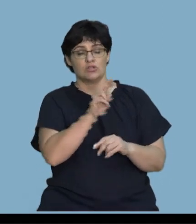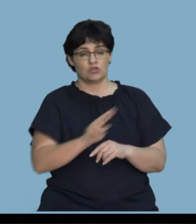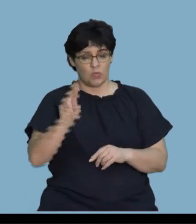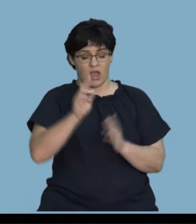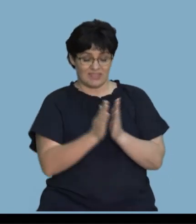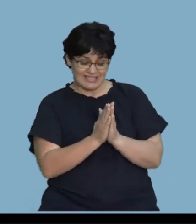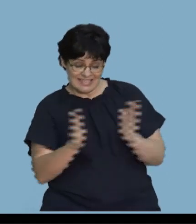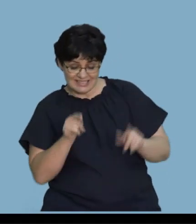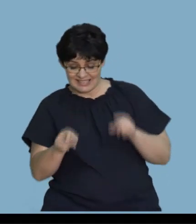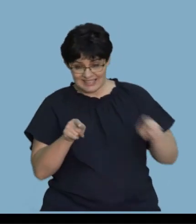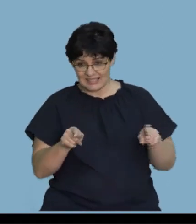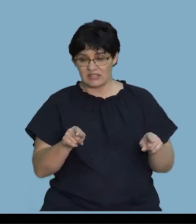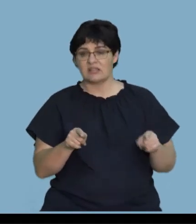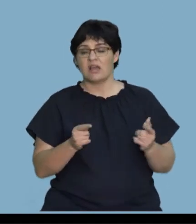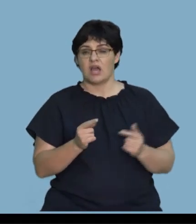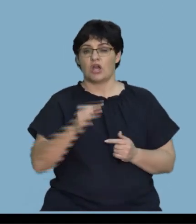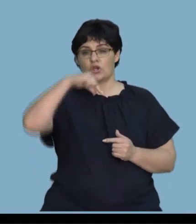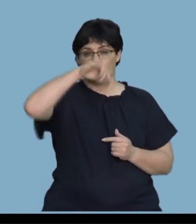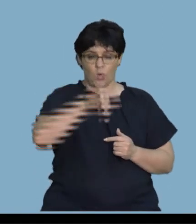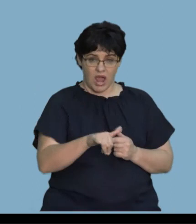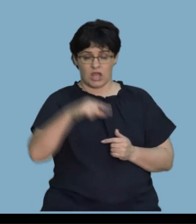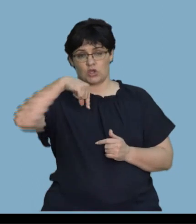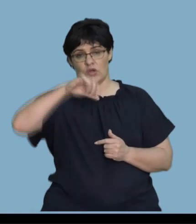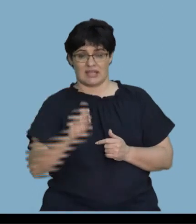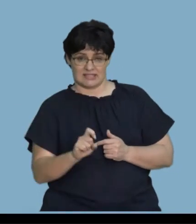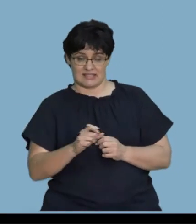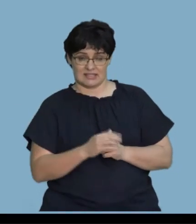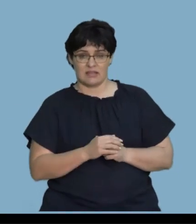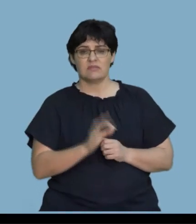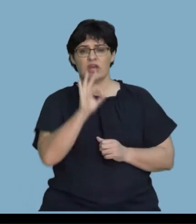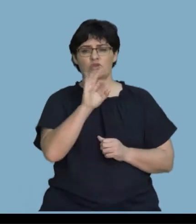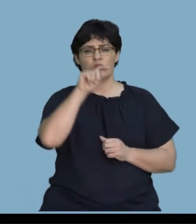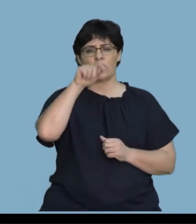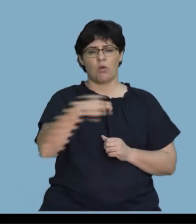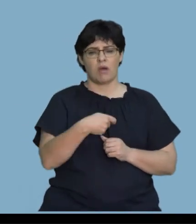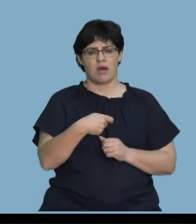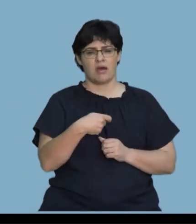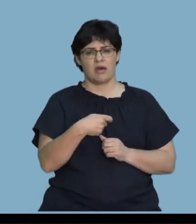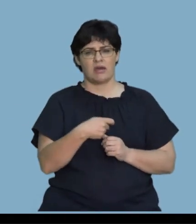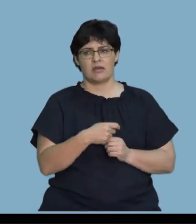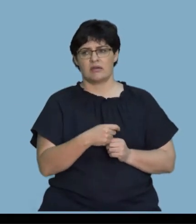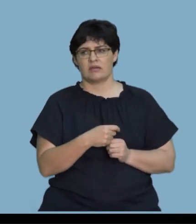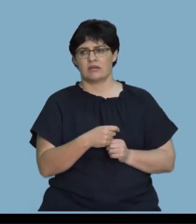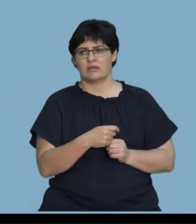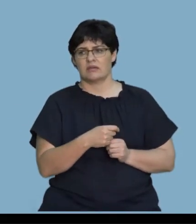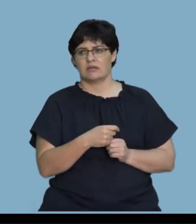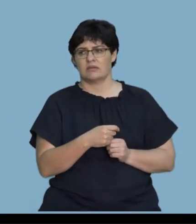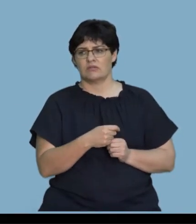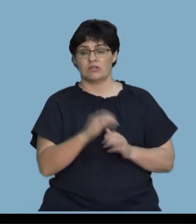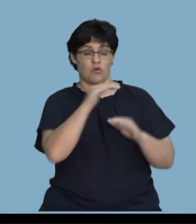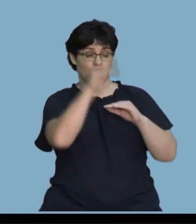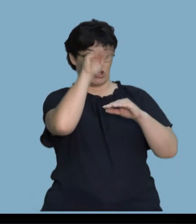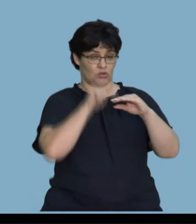two charges, Qy and Qx, which gives us what? 3, okay, because it's going to be a ratio, so it's